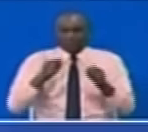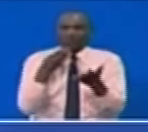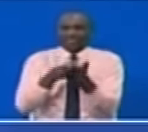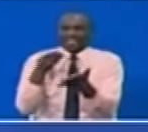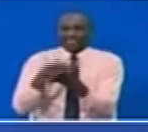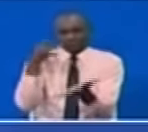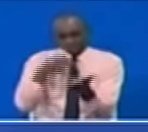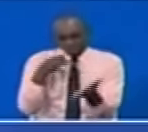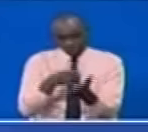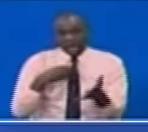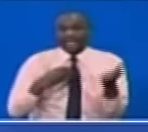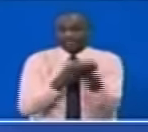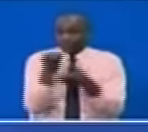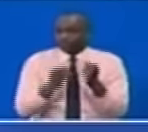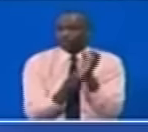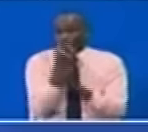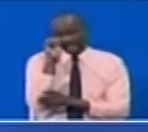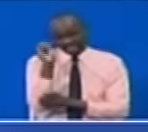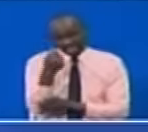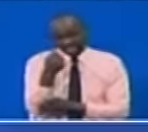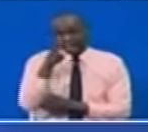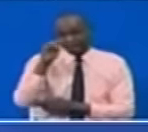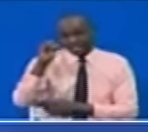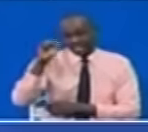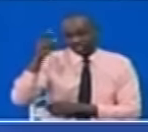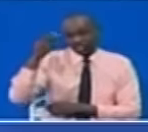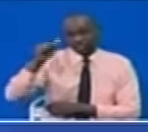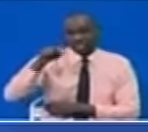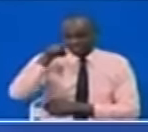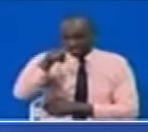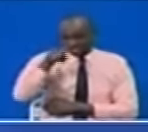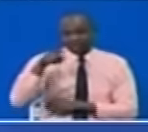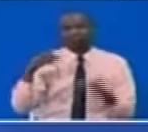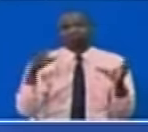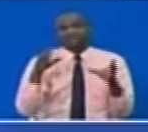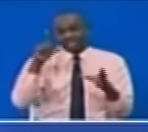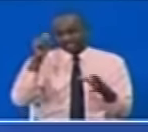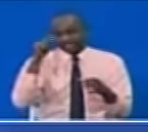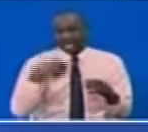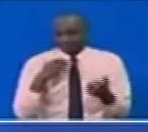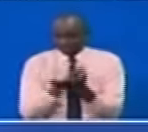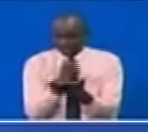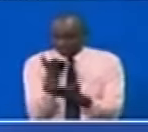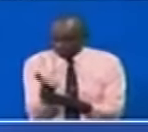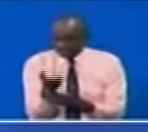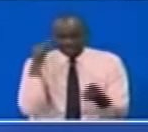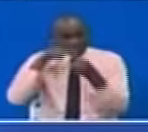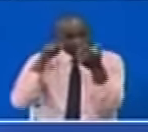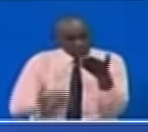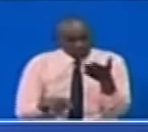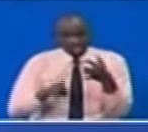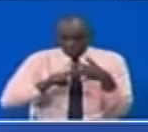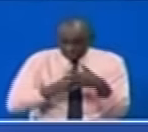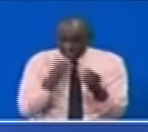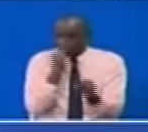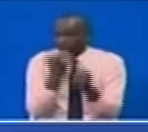and promote economic growth in Kenya. Maisha MFB is a Kenyan-owned company limited by shares. It intends to commence